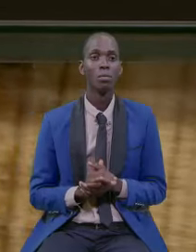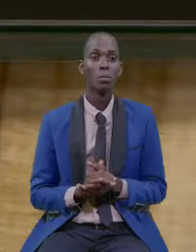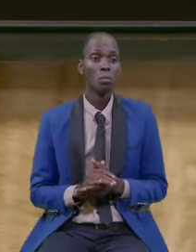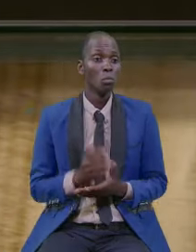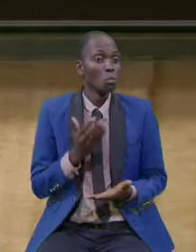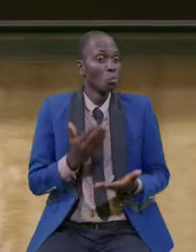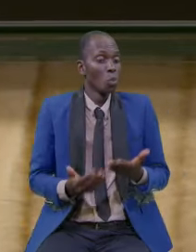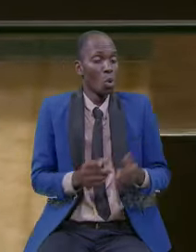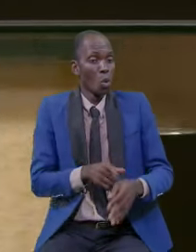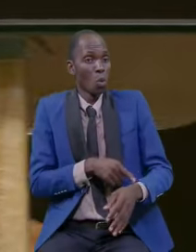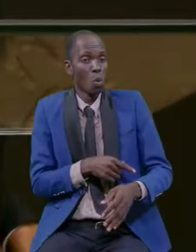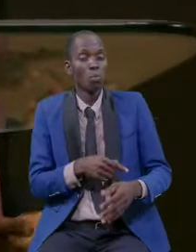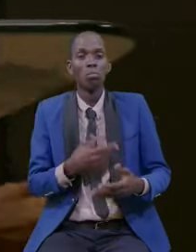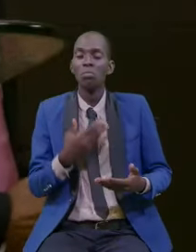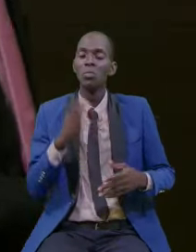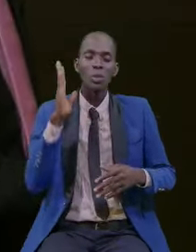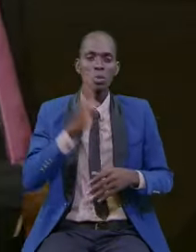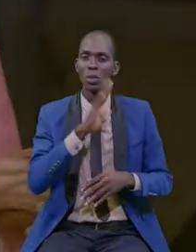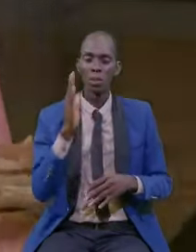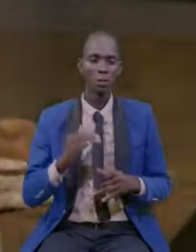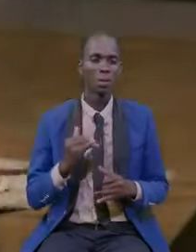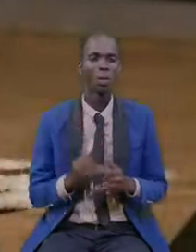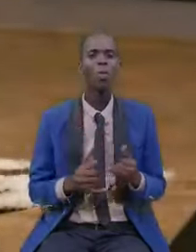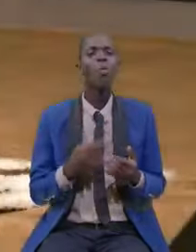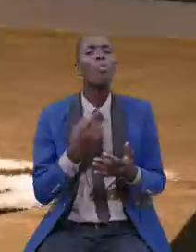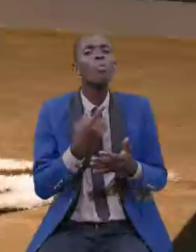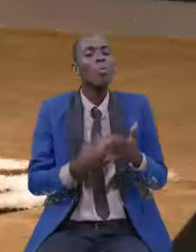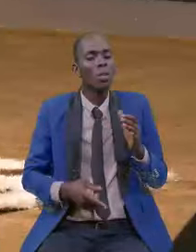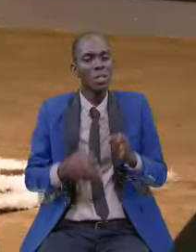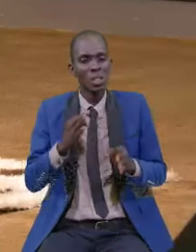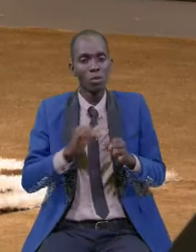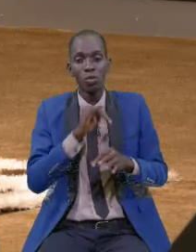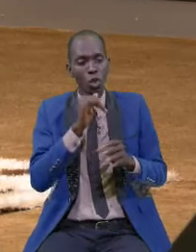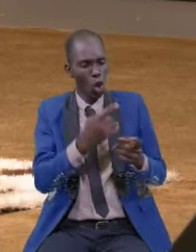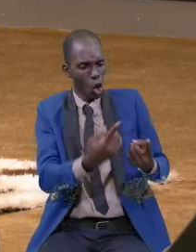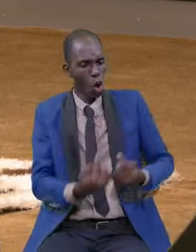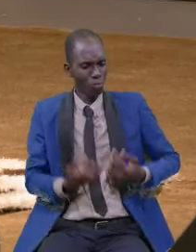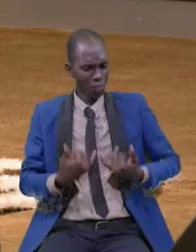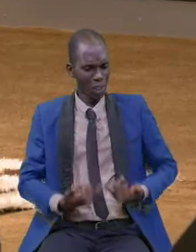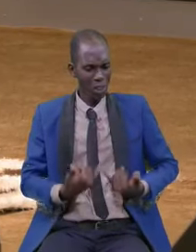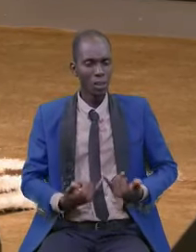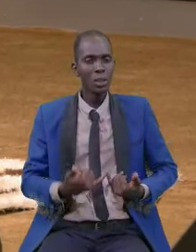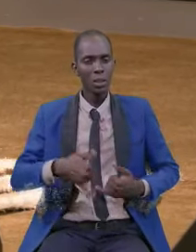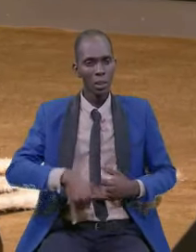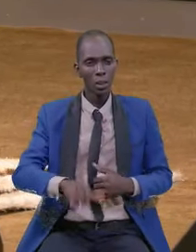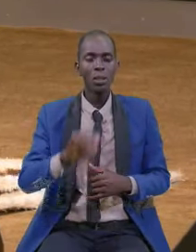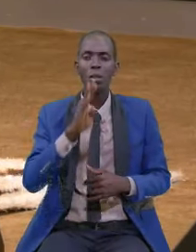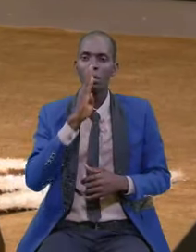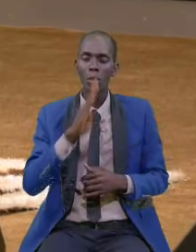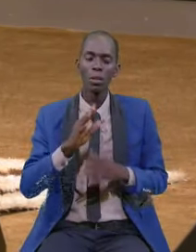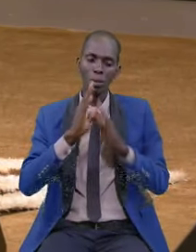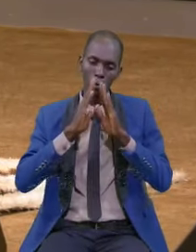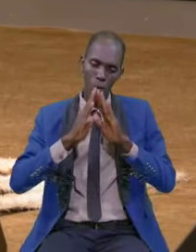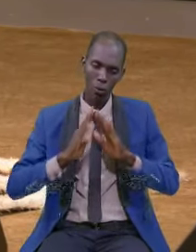long? What though he does not come now? Be still, be still.